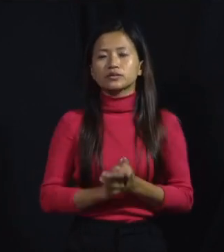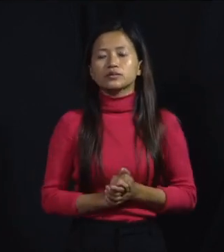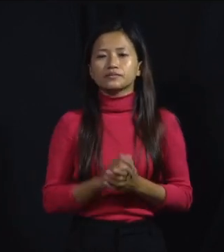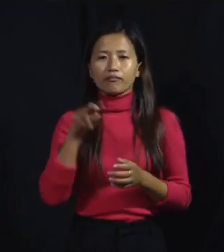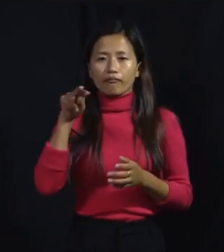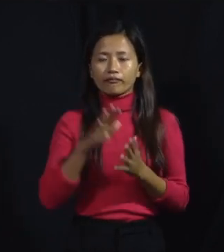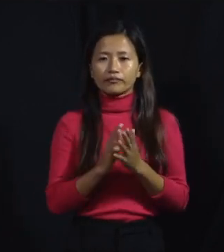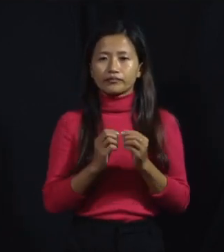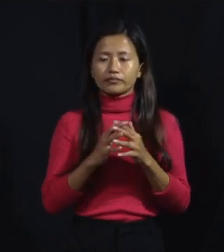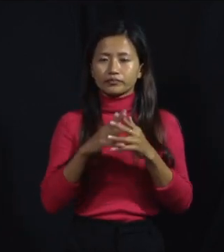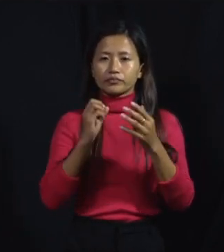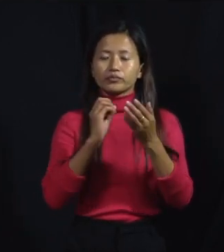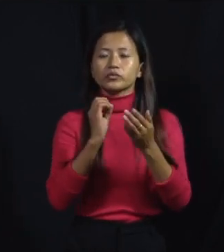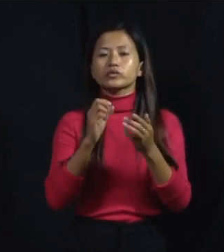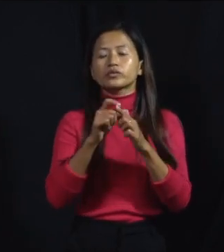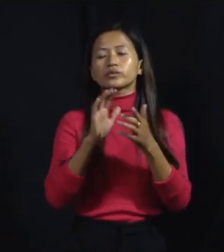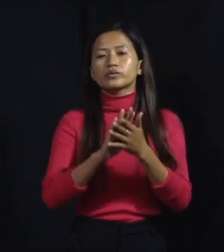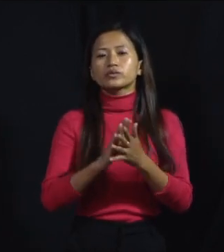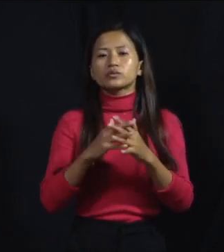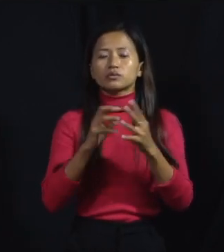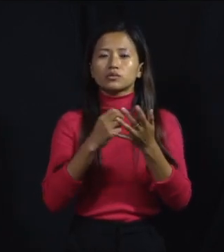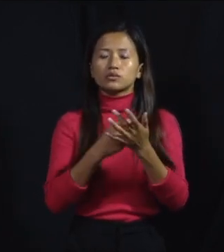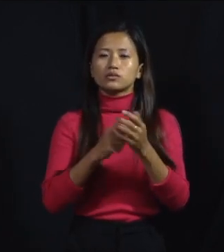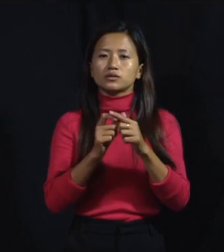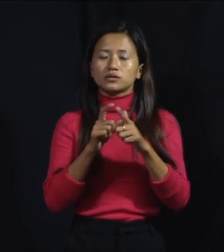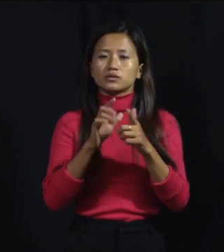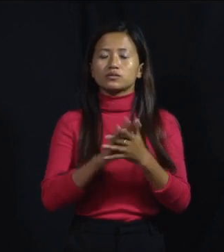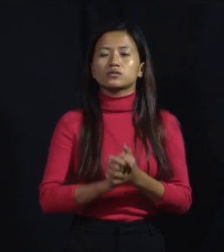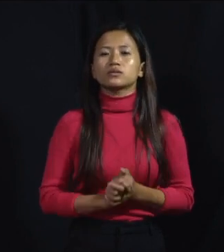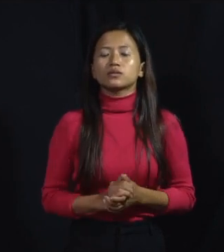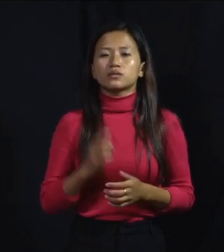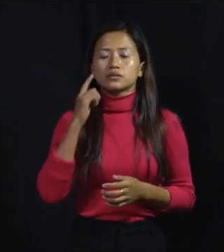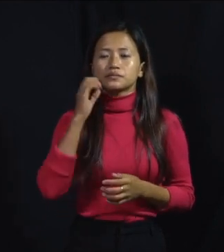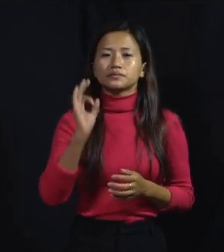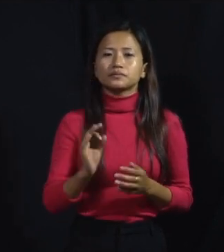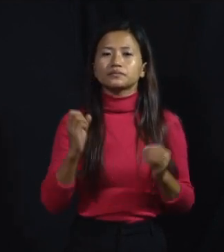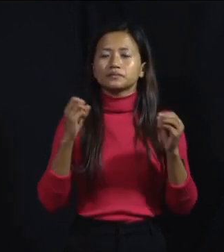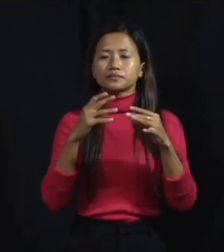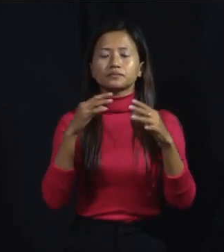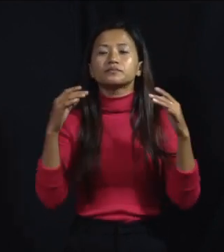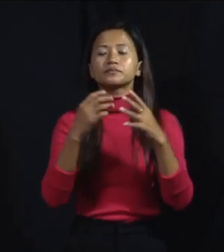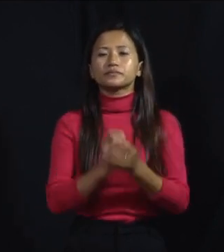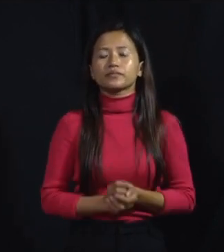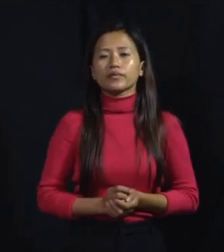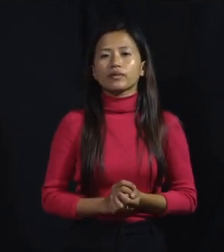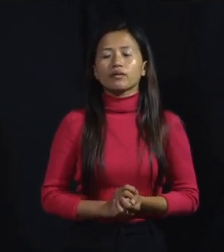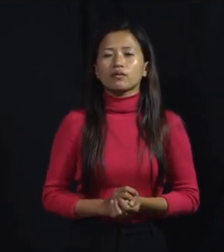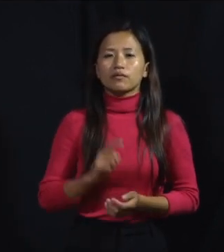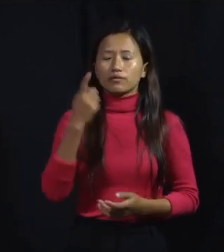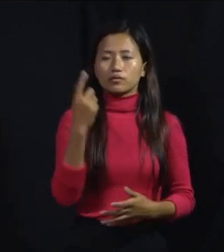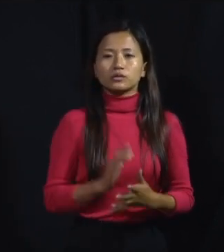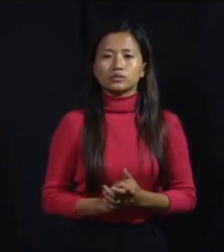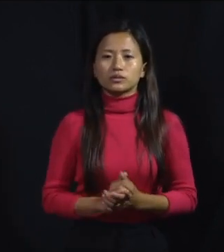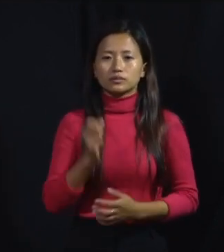Woodward. Okay, so why is environment important for us? So the first one, we